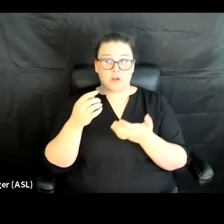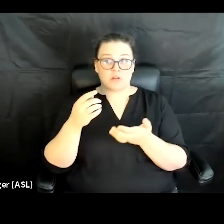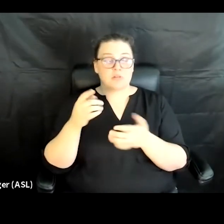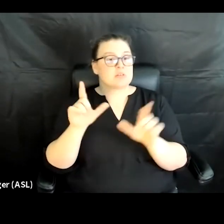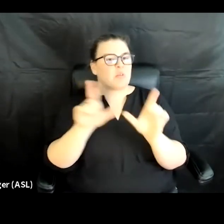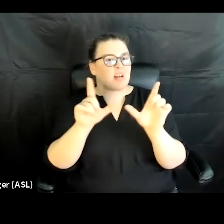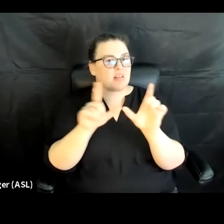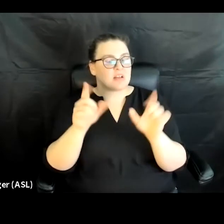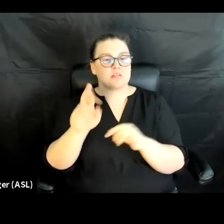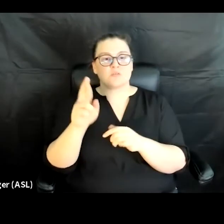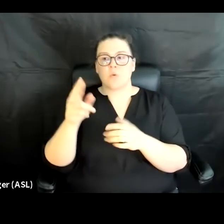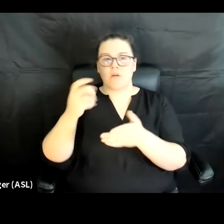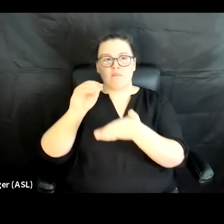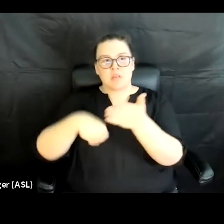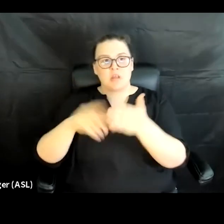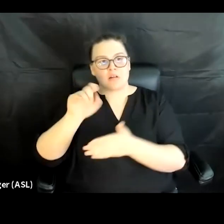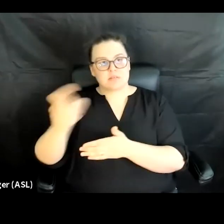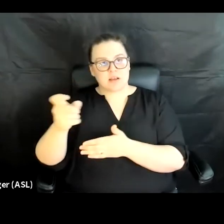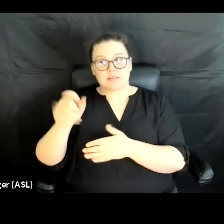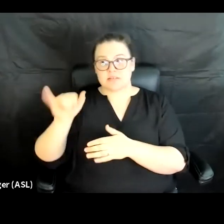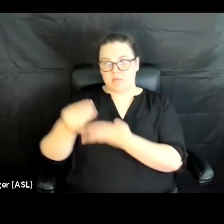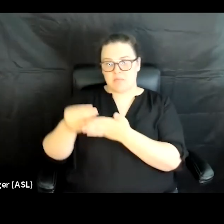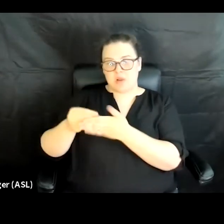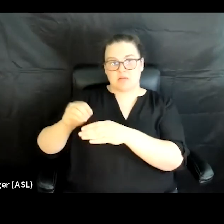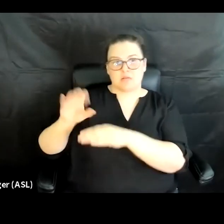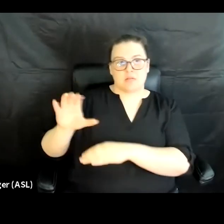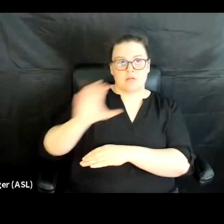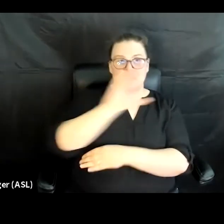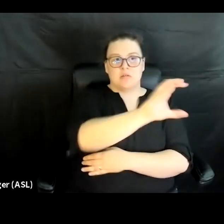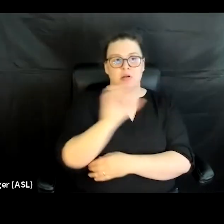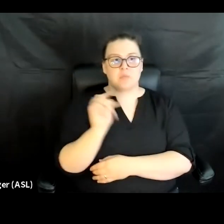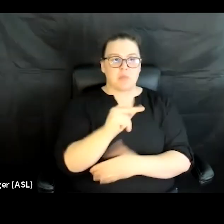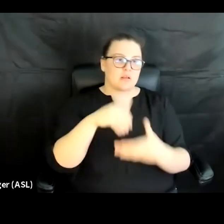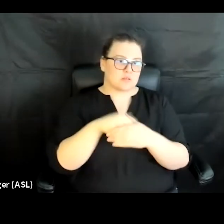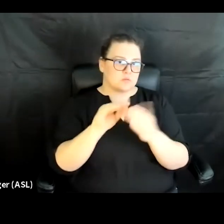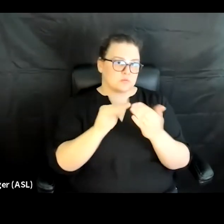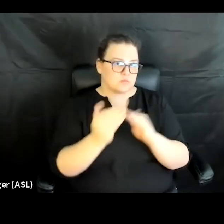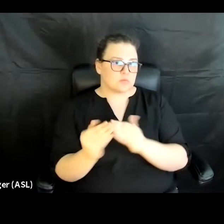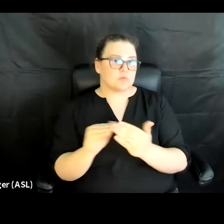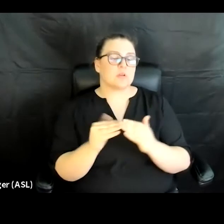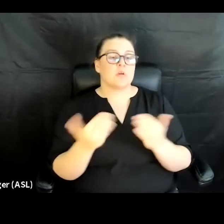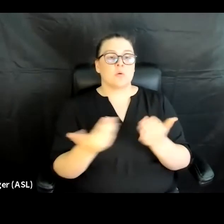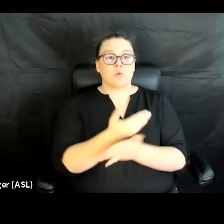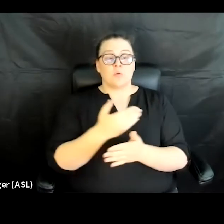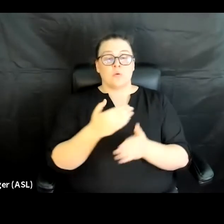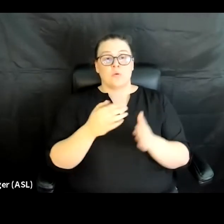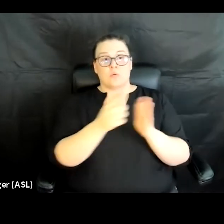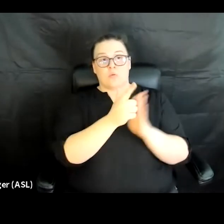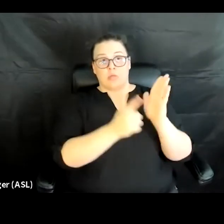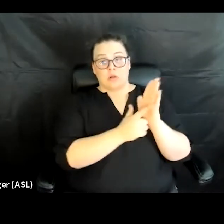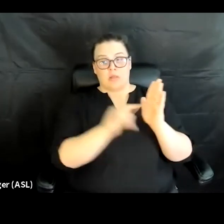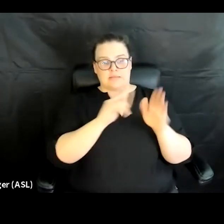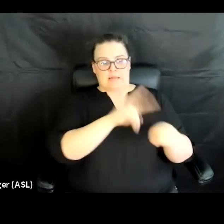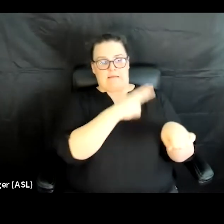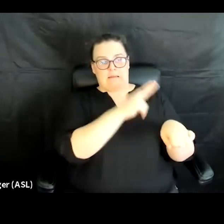taxes, all that money goes right back into our communities. Our new legislation is a natural progression from